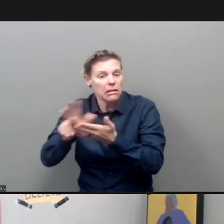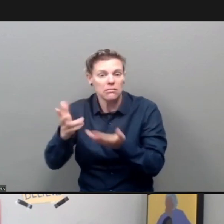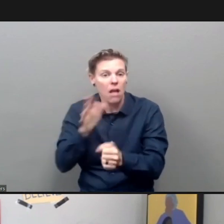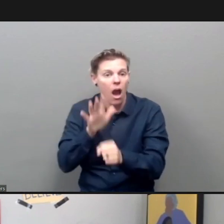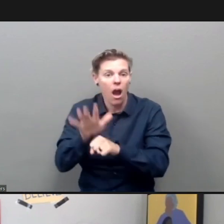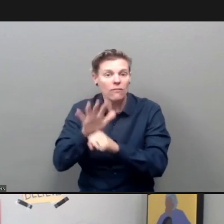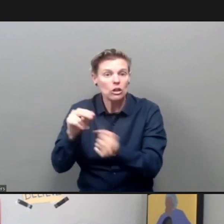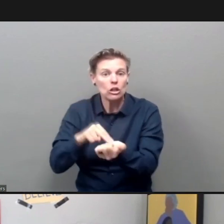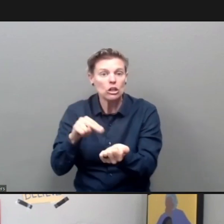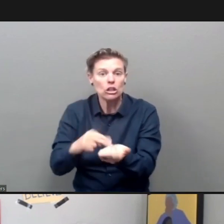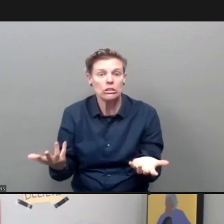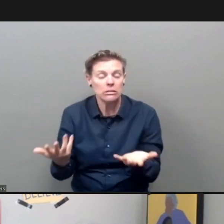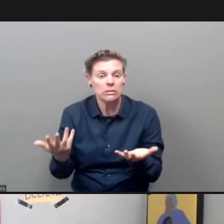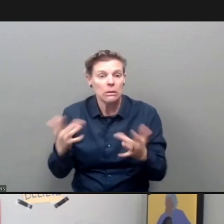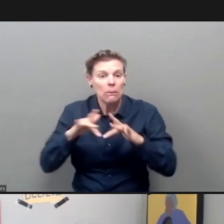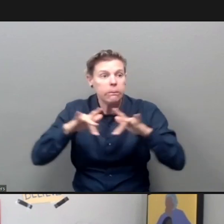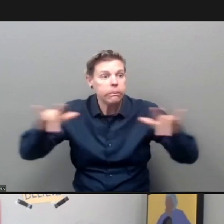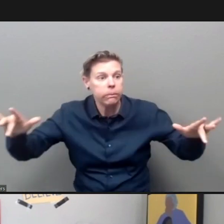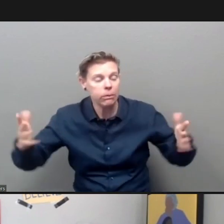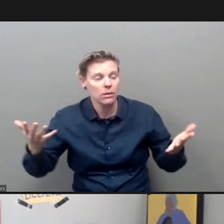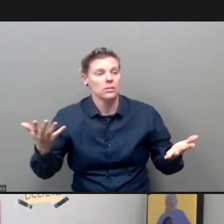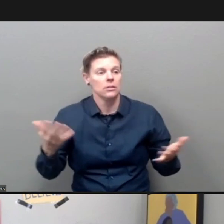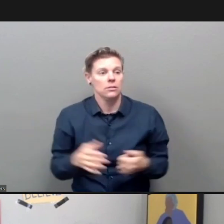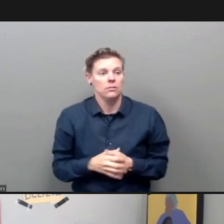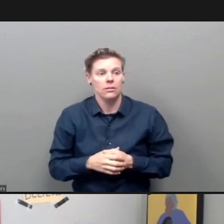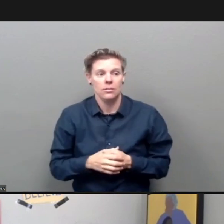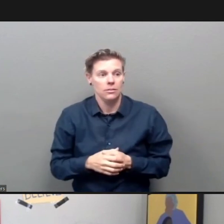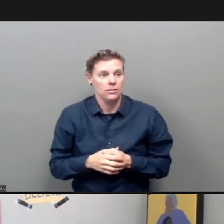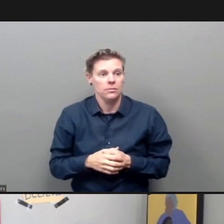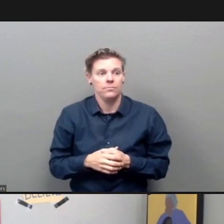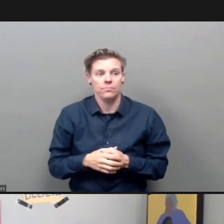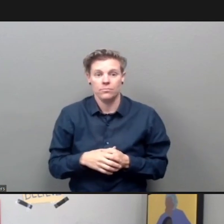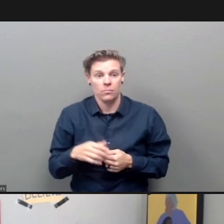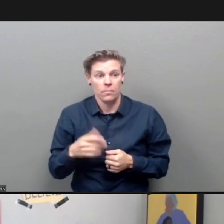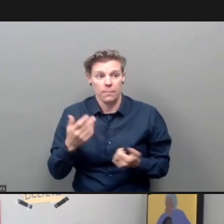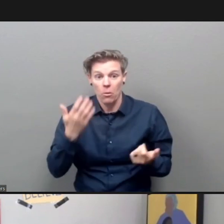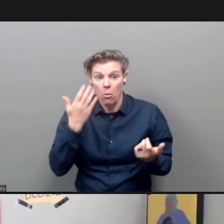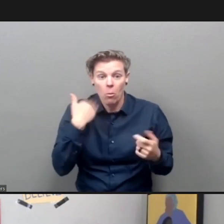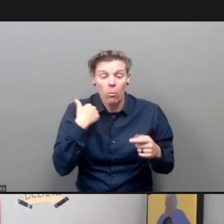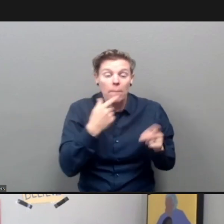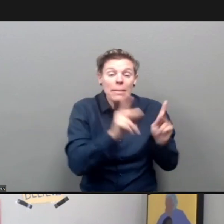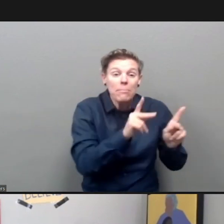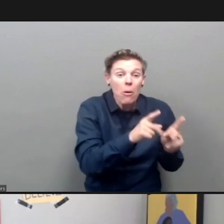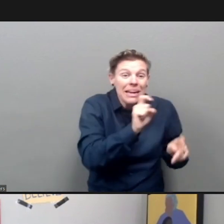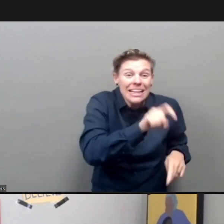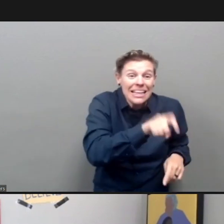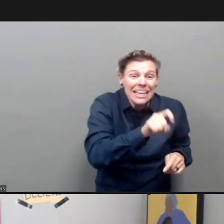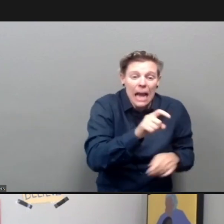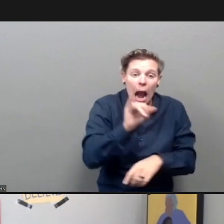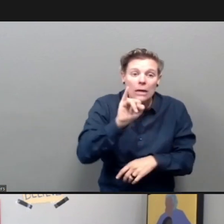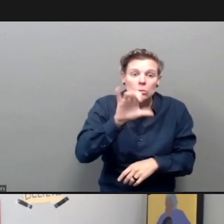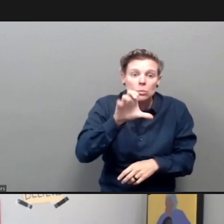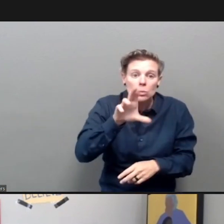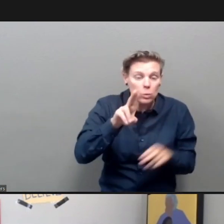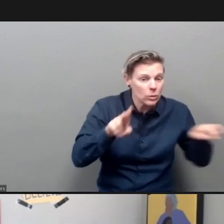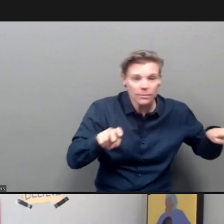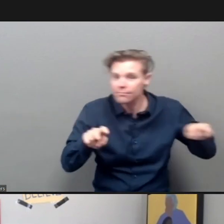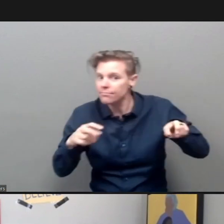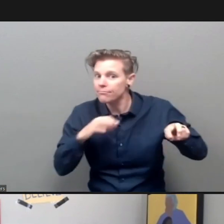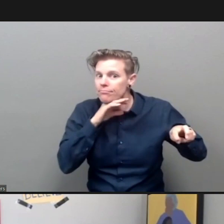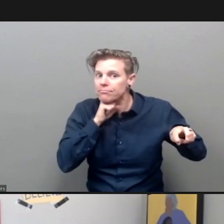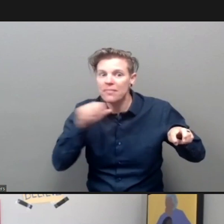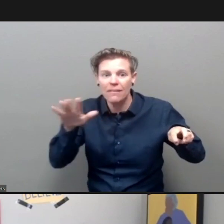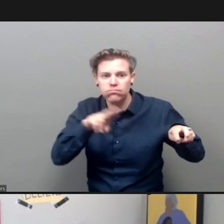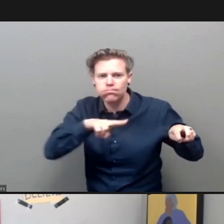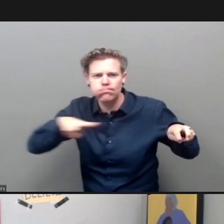not able to move people to that ICU level of care in particular, or inpatient level of care. So the simplest